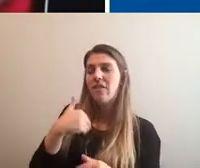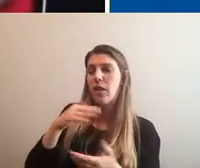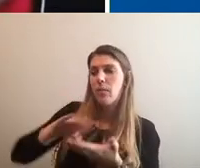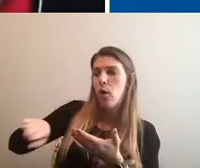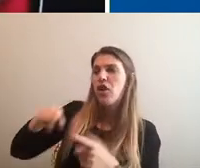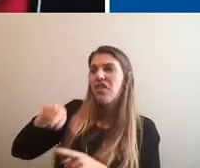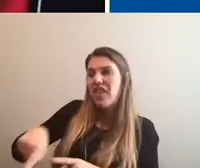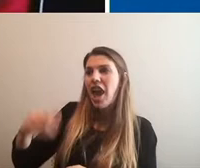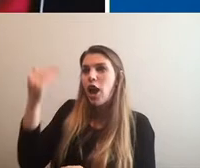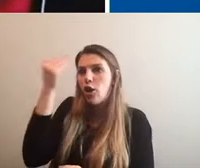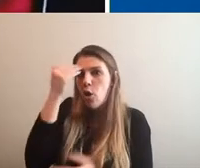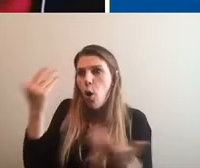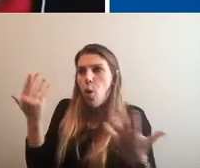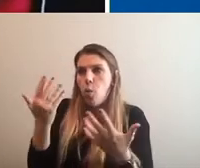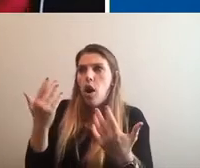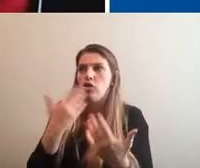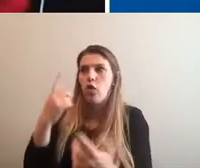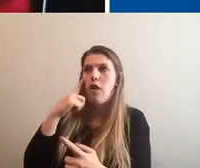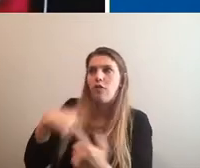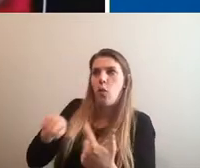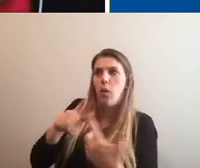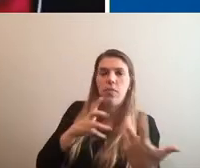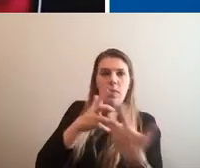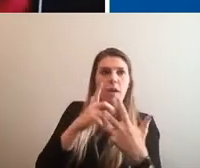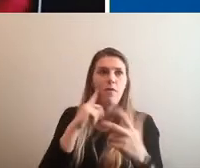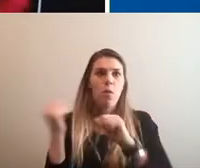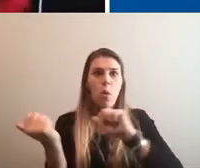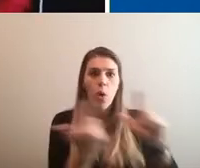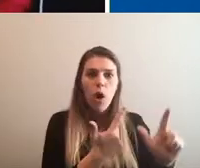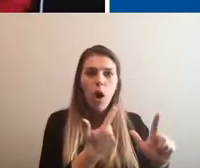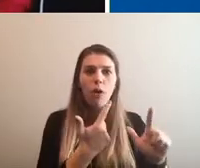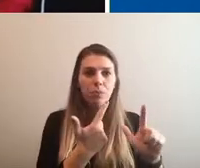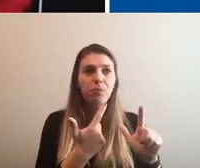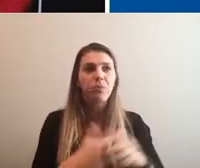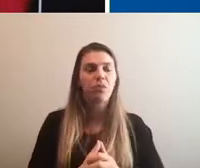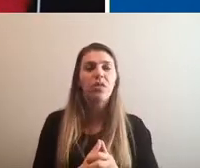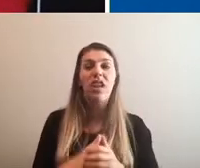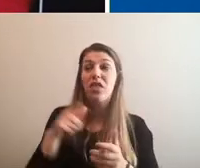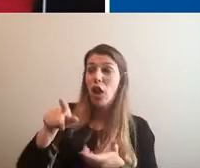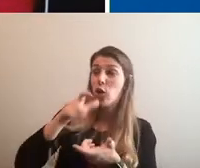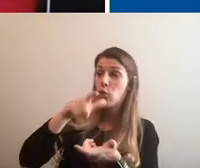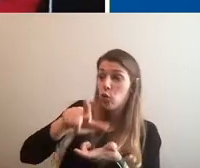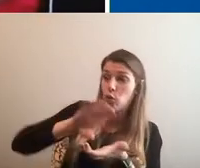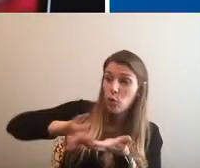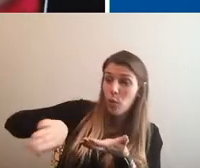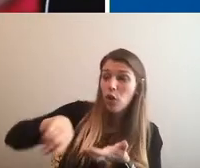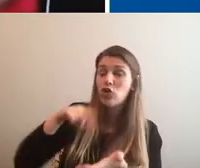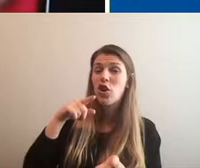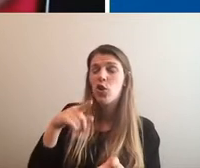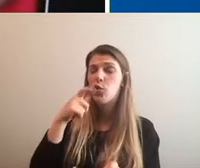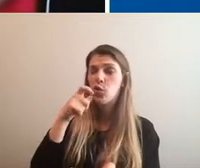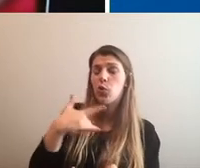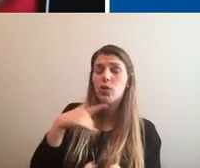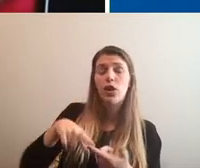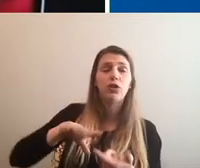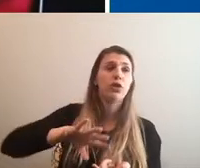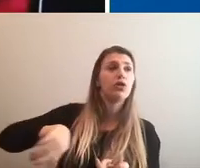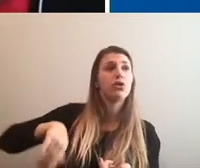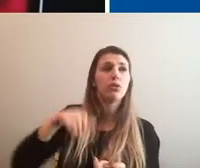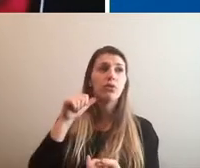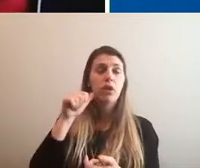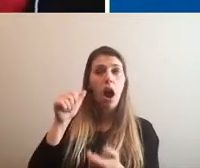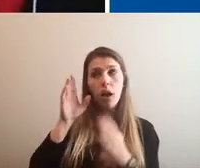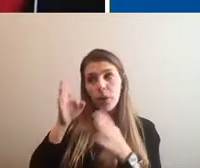justice for the whole. It's the bet that the little guy, the person so often unseen, is